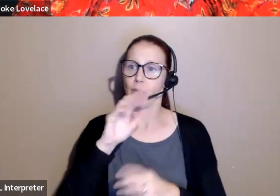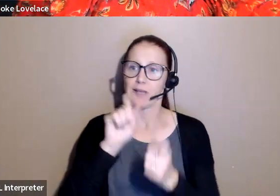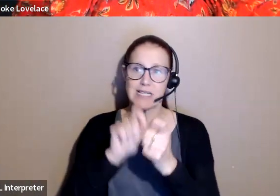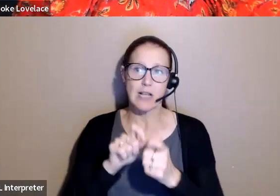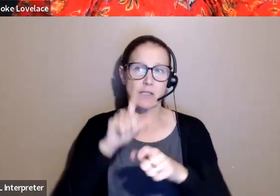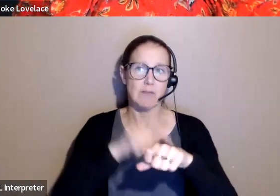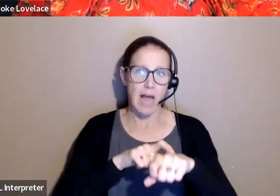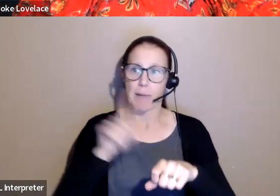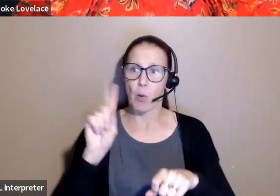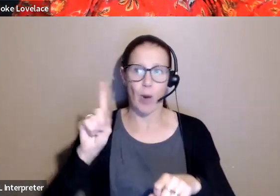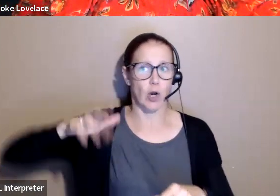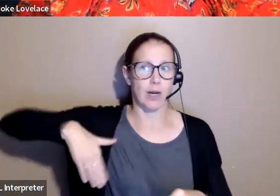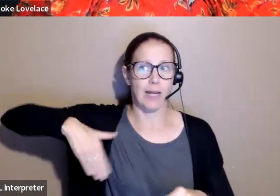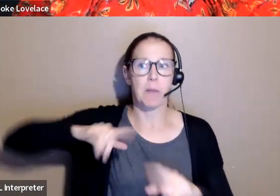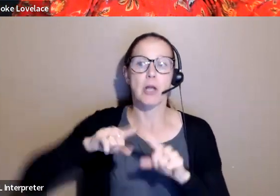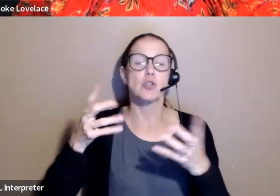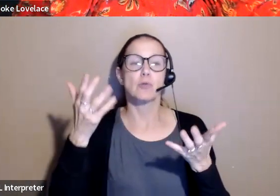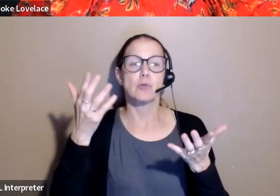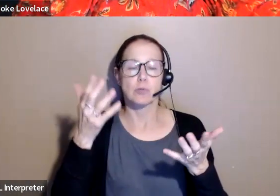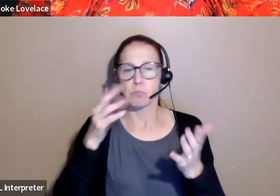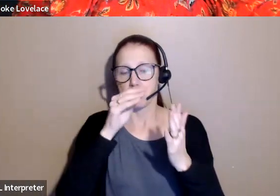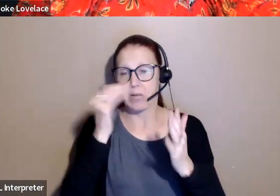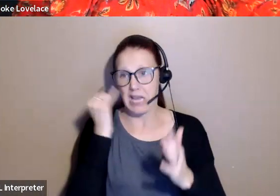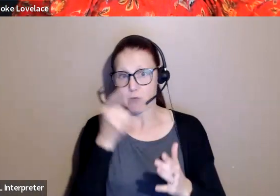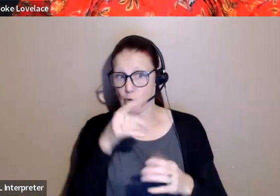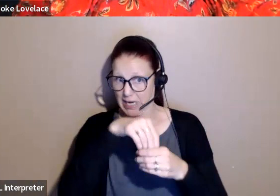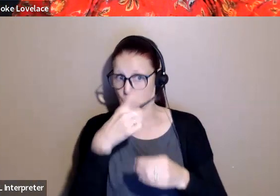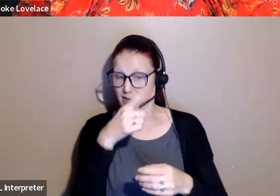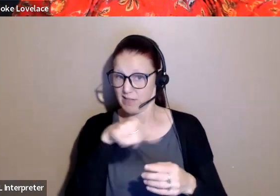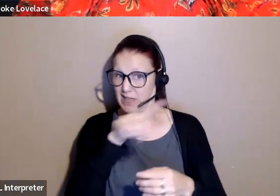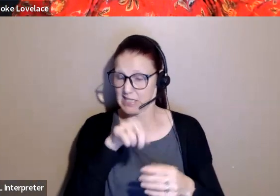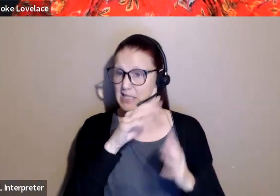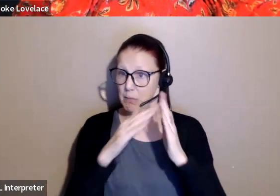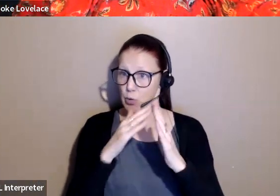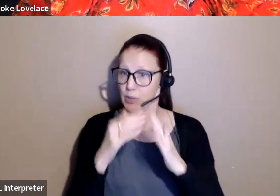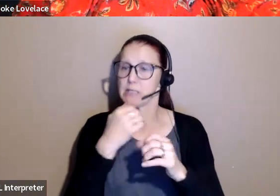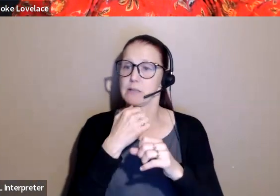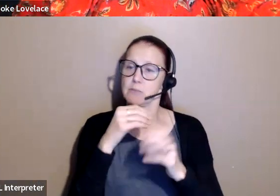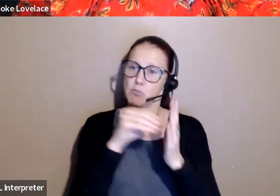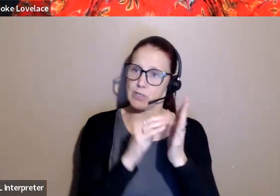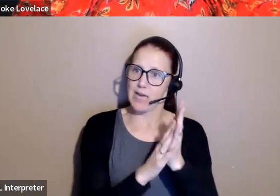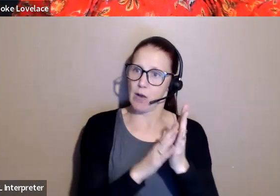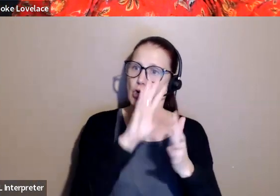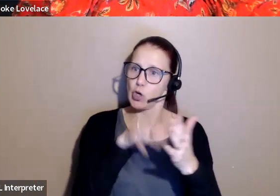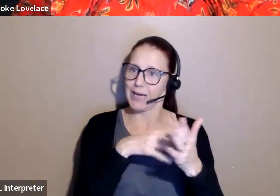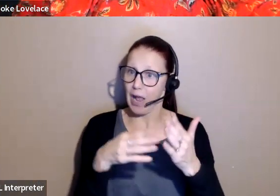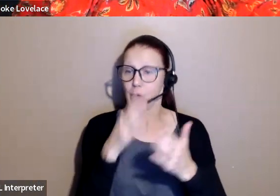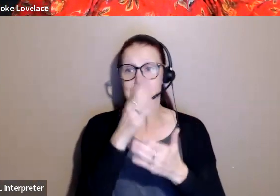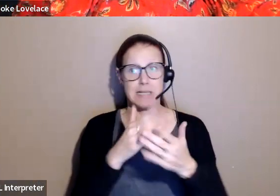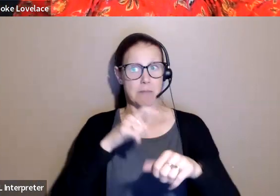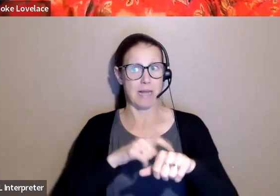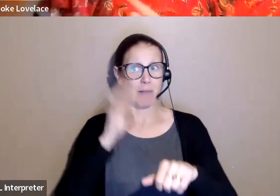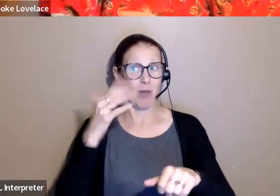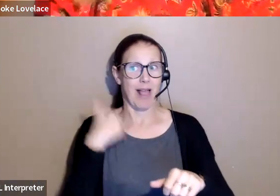time and where. But you might want to just note, if you're in one of these communities, just make a note on your calendar that at some point they're going to